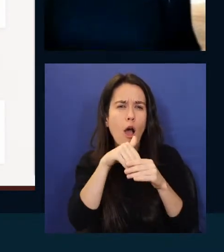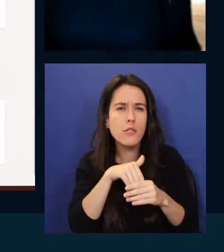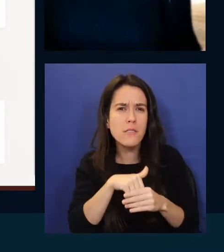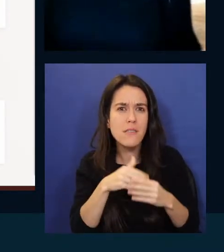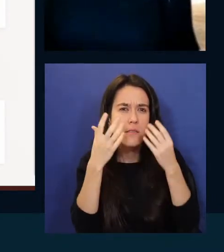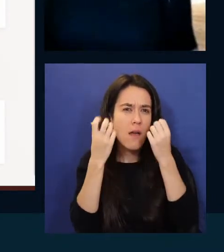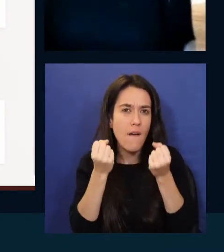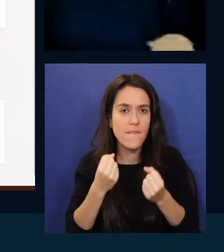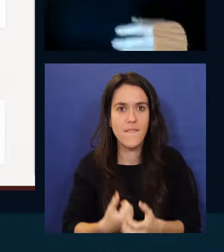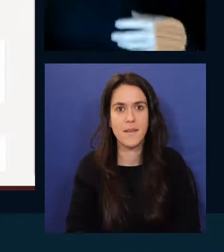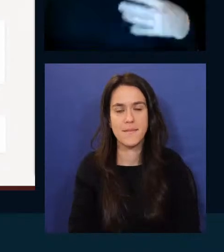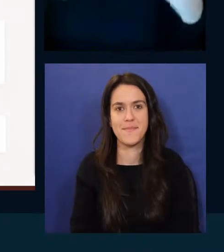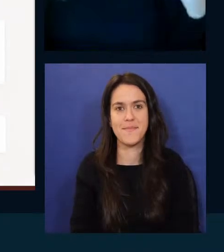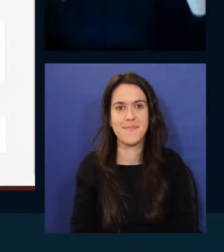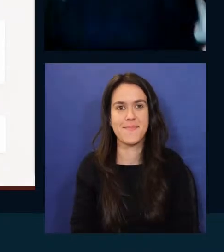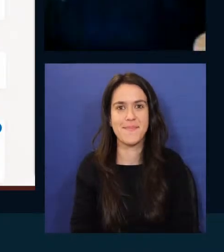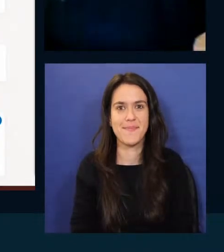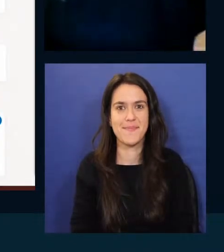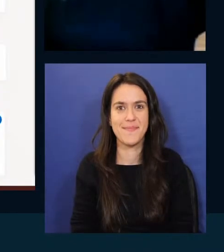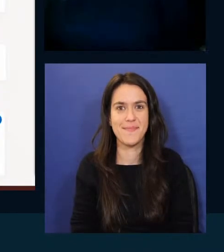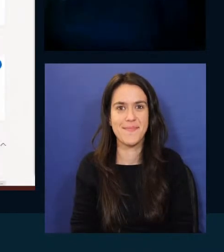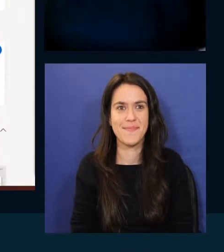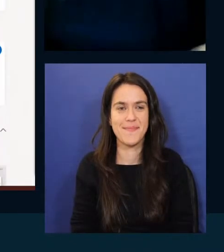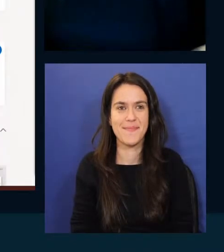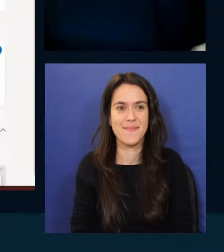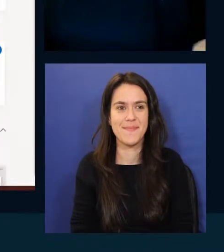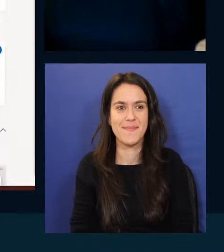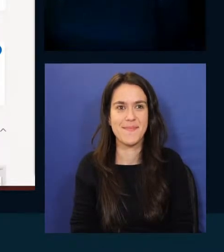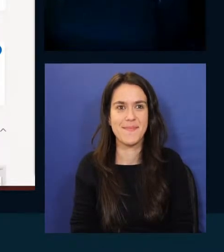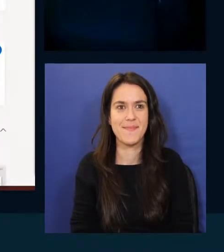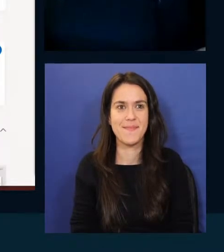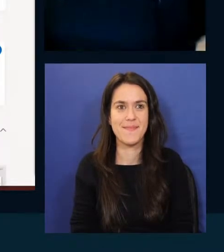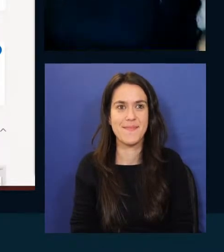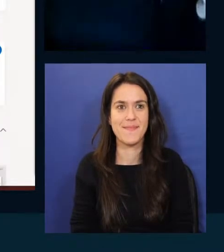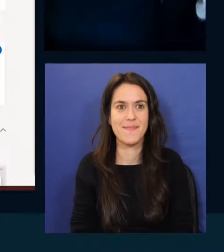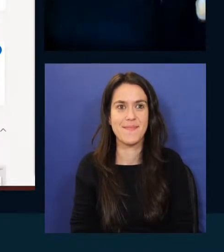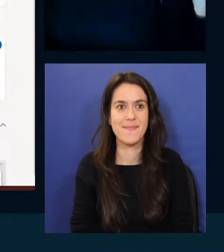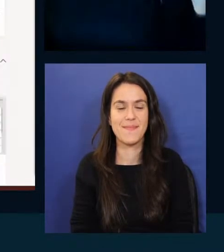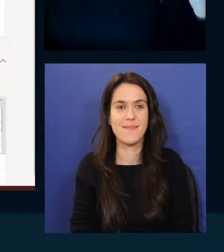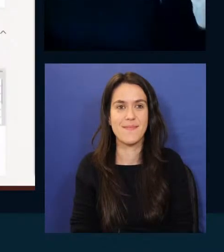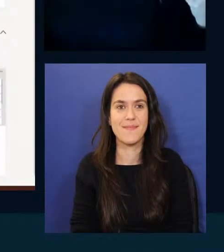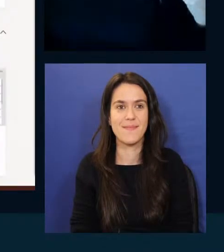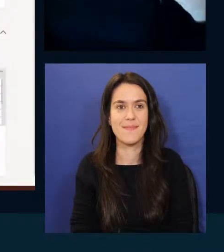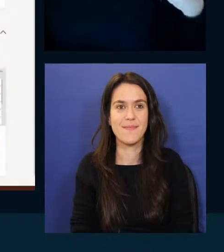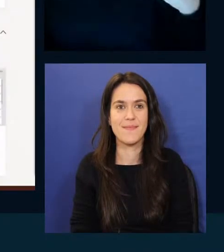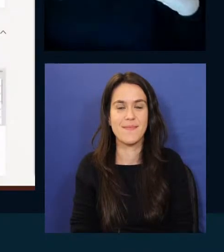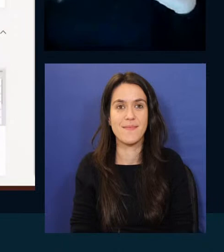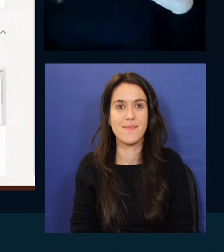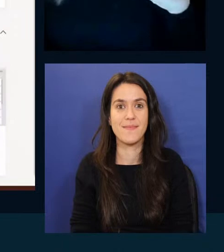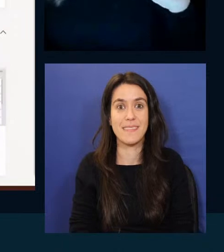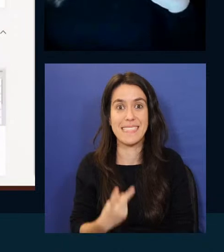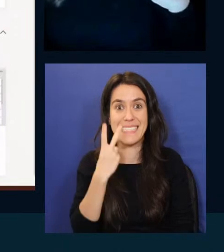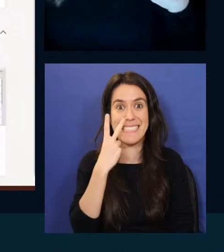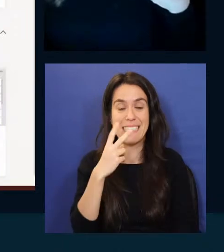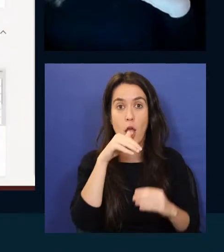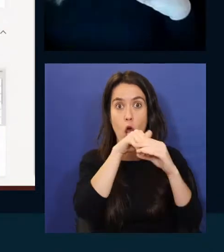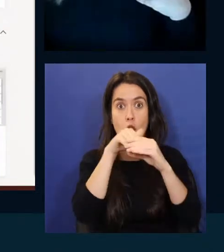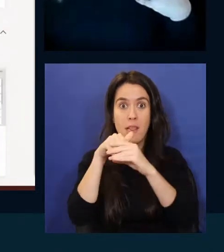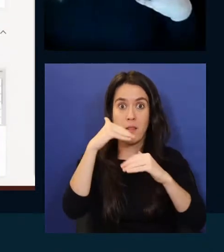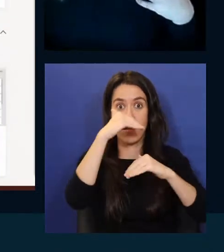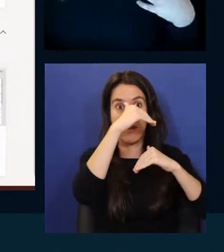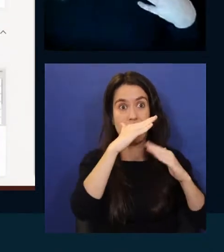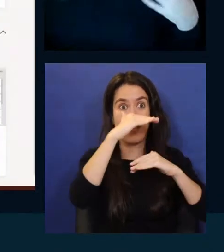And of course, all of the workspaces are there, all of the content has been shared with you is